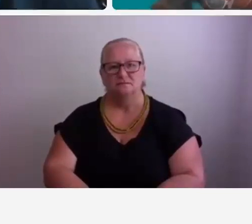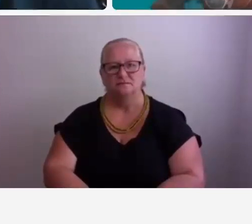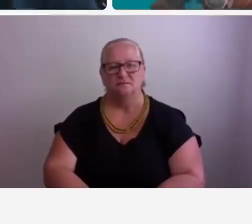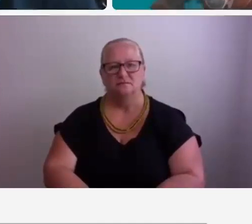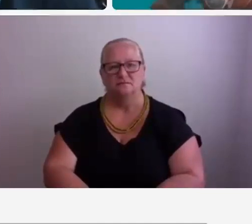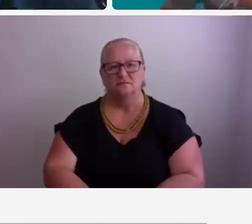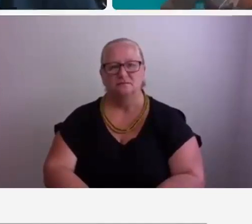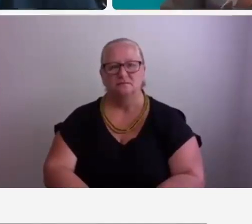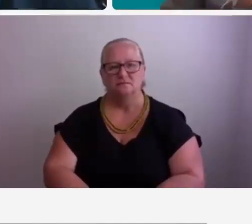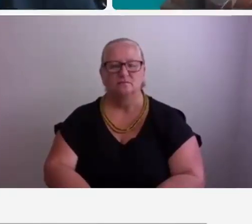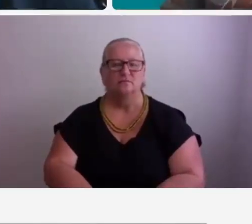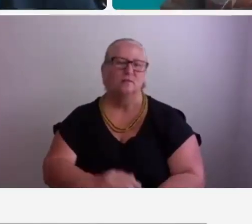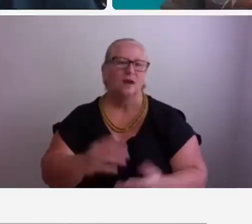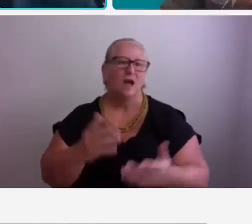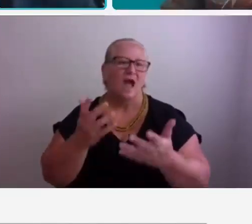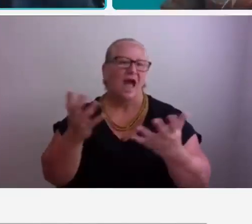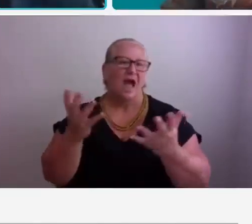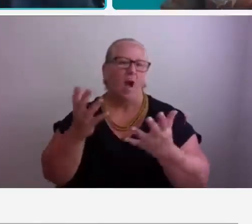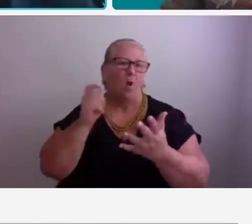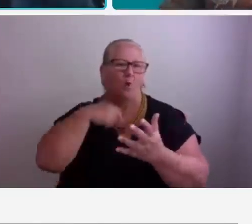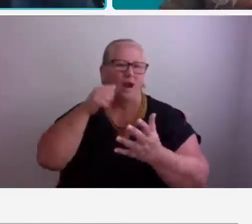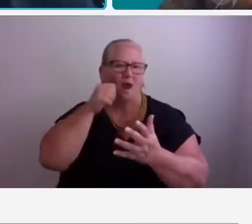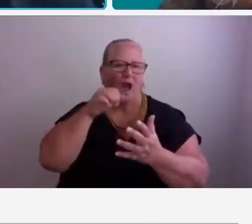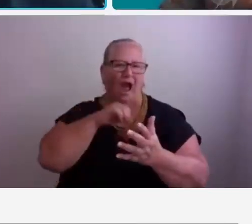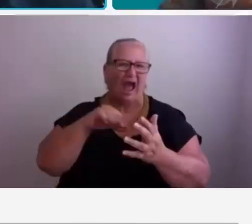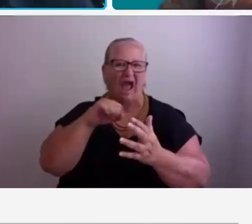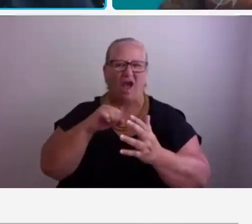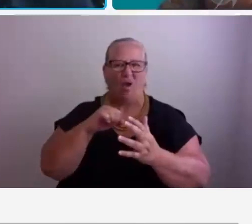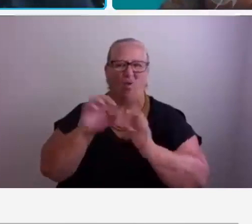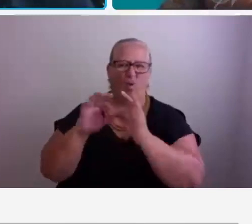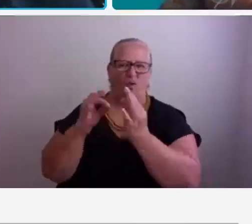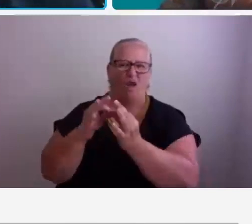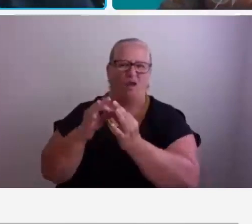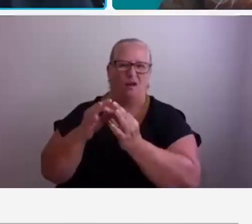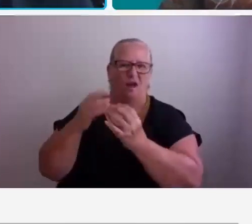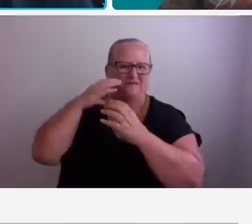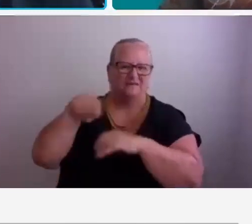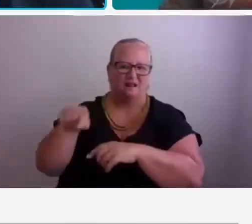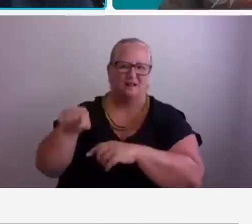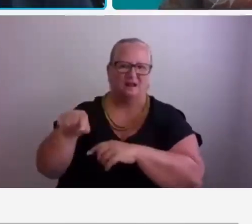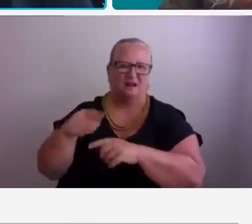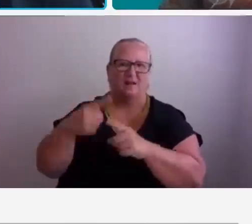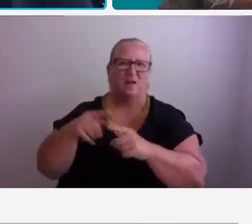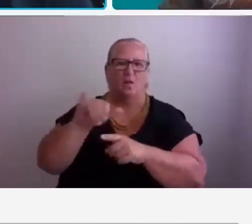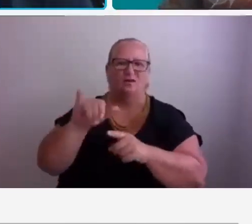Where are we? How will we know whether our facilities are in a regional and which regional or